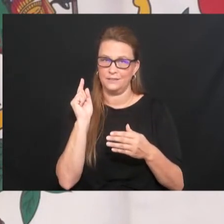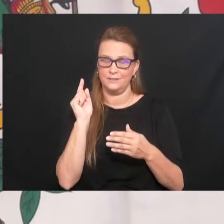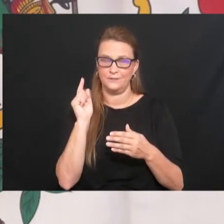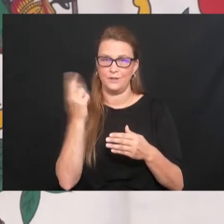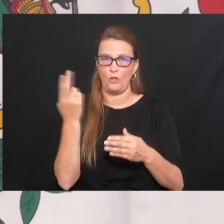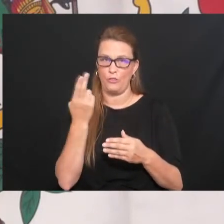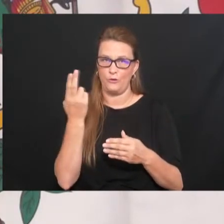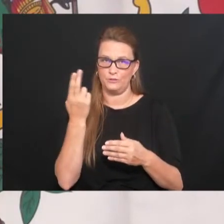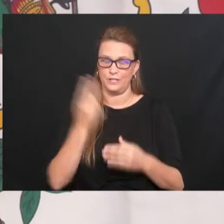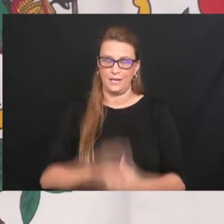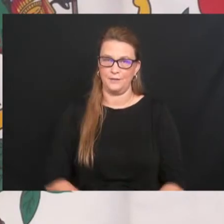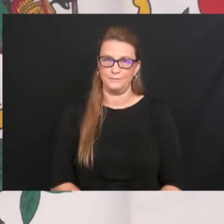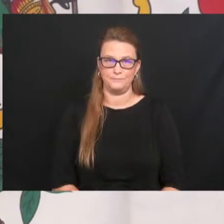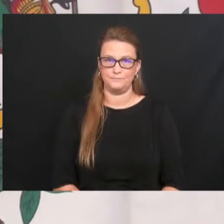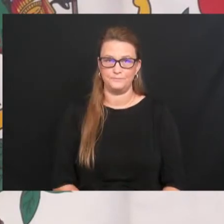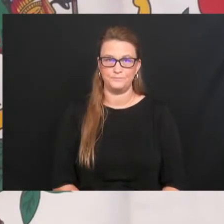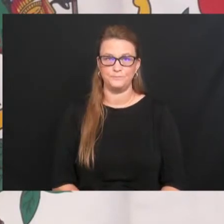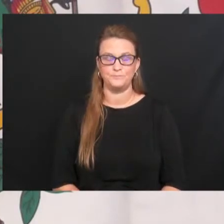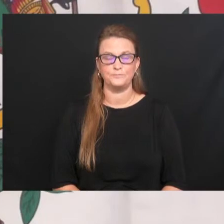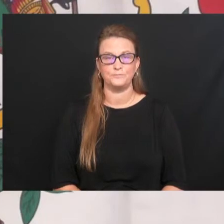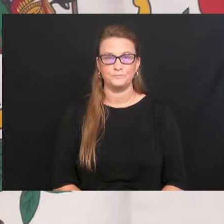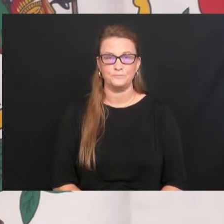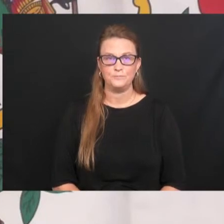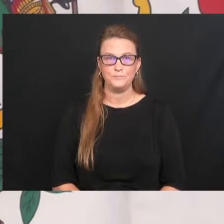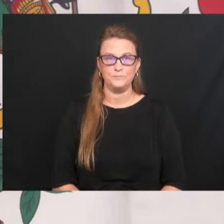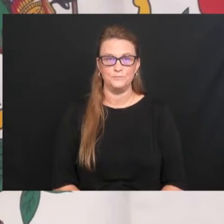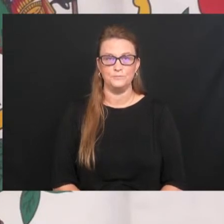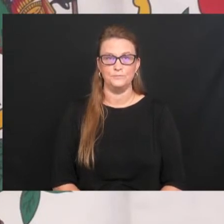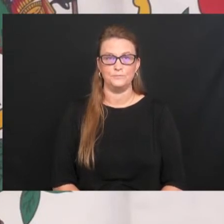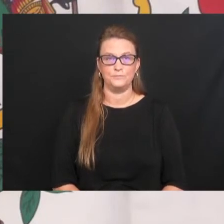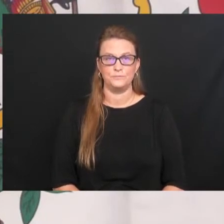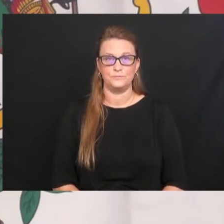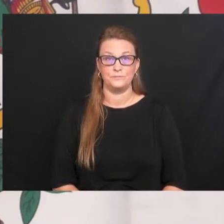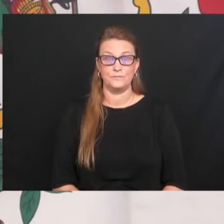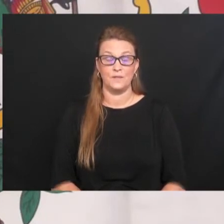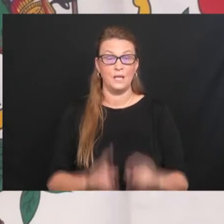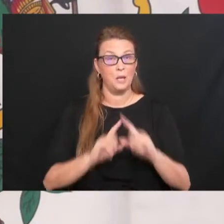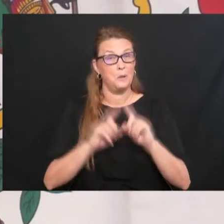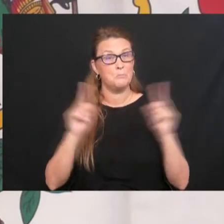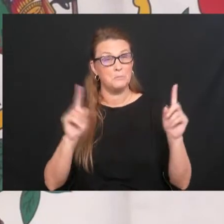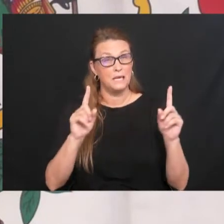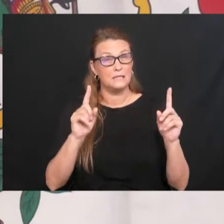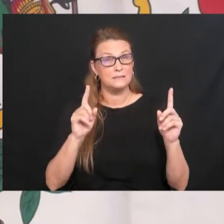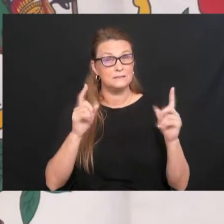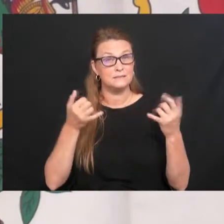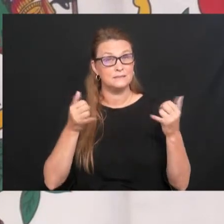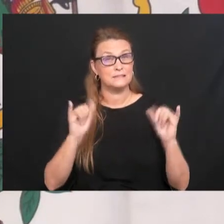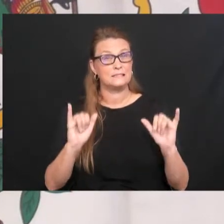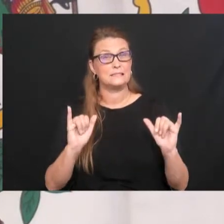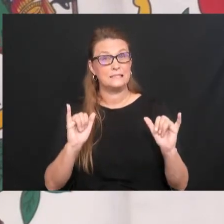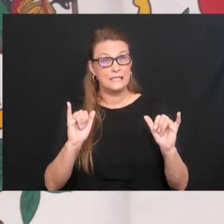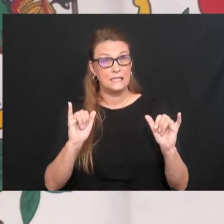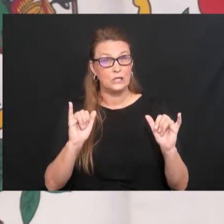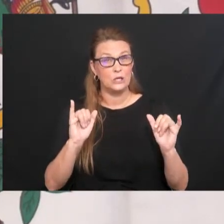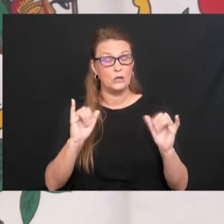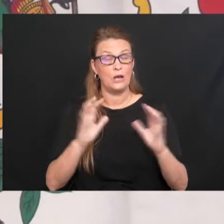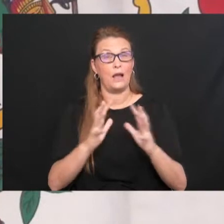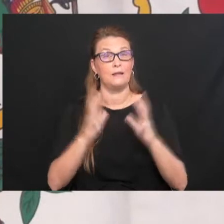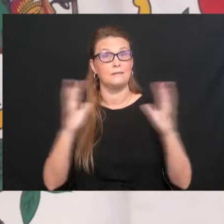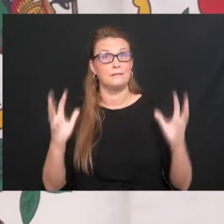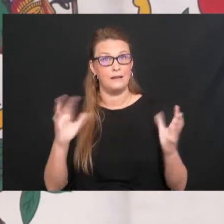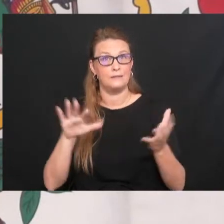Thursday, but nevertheless, it is incredible vast number of